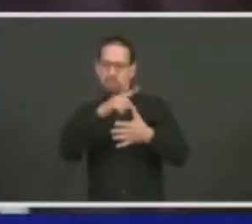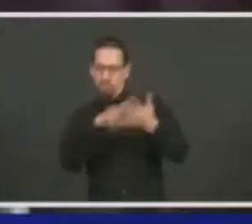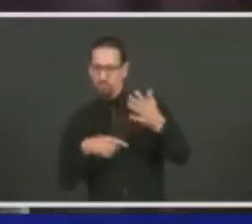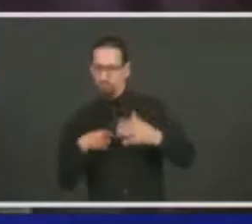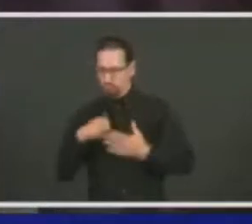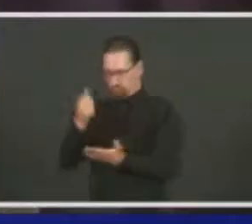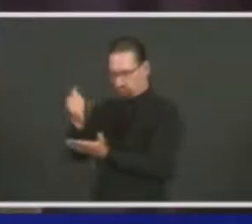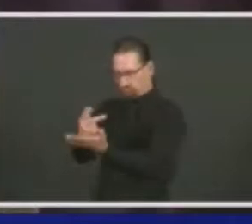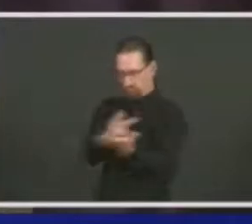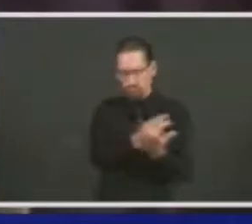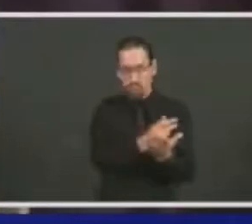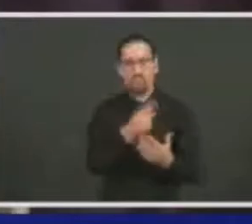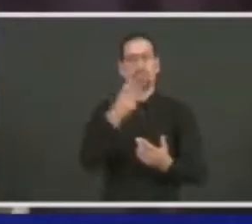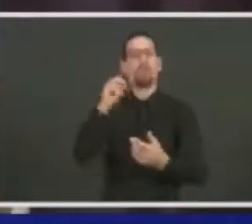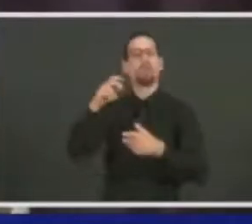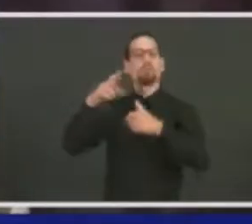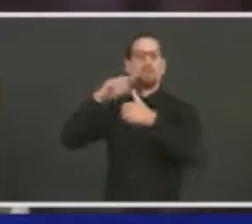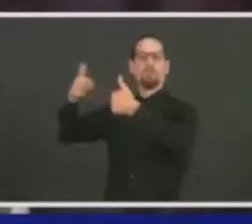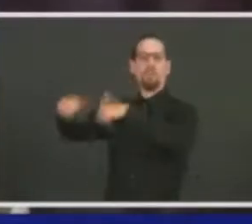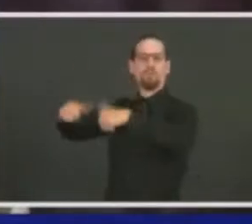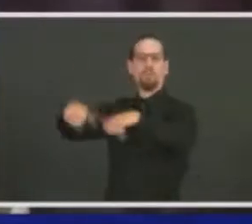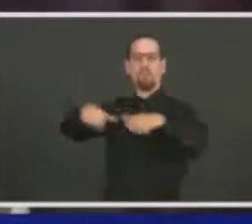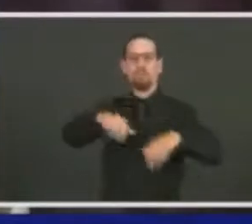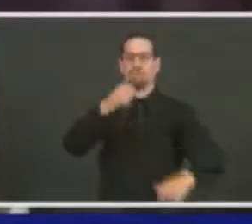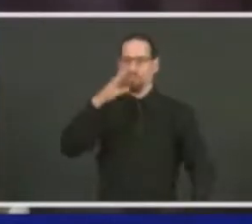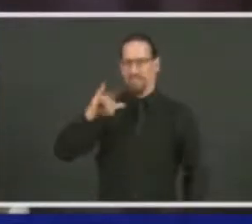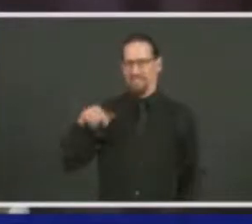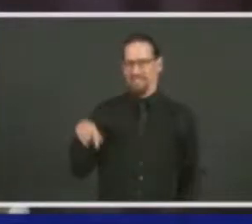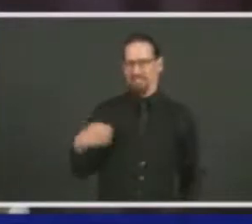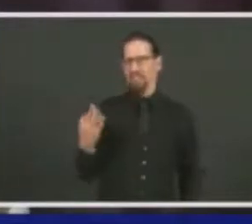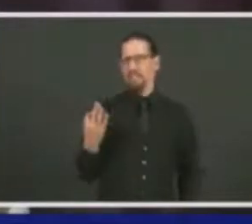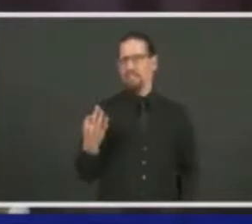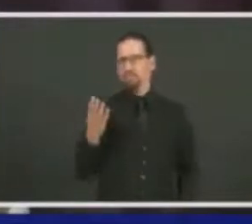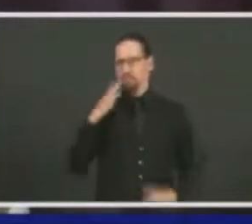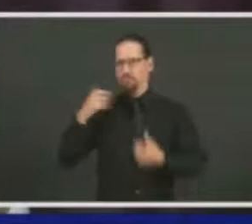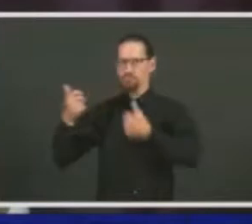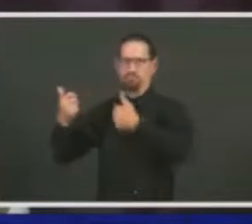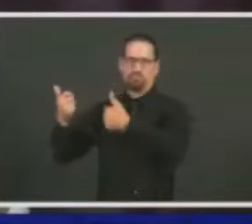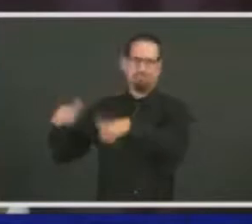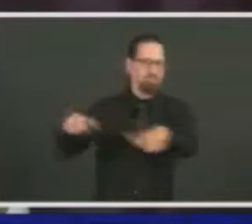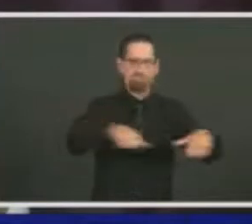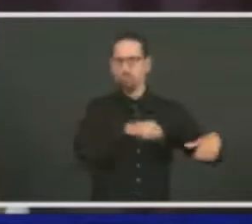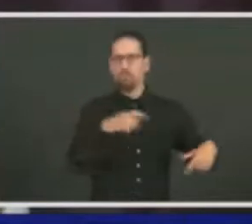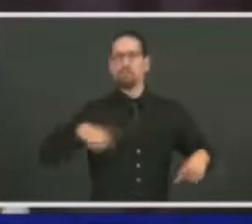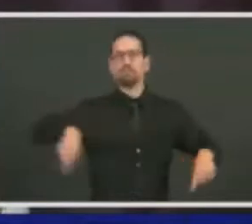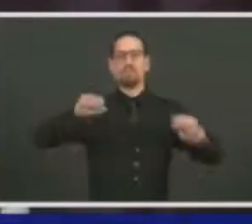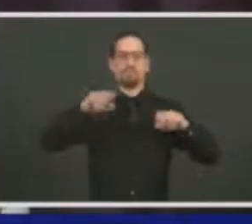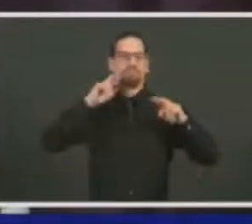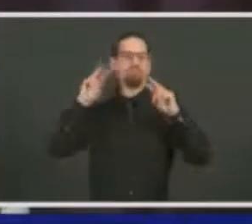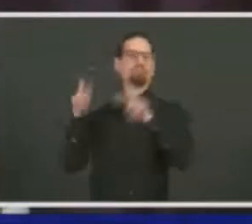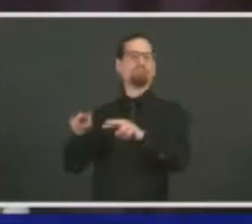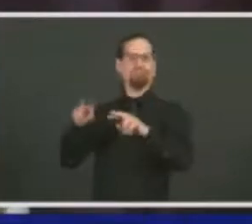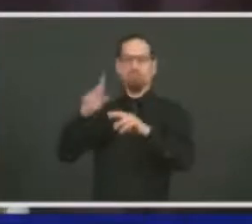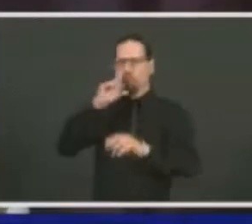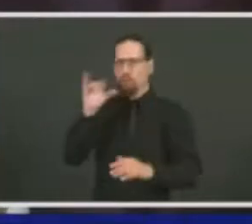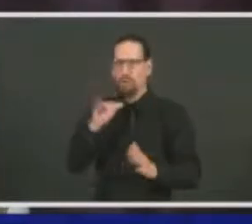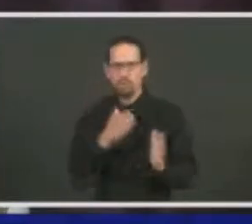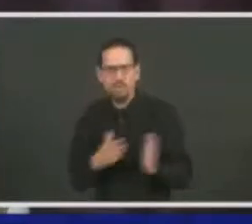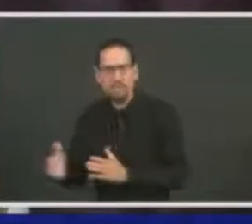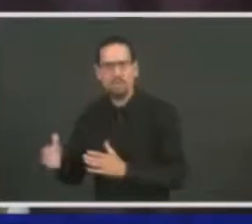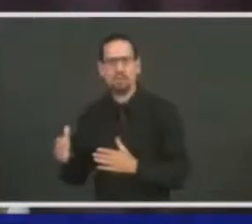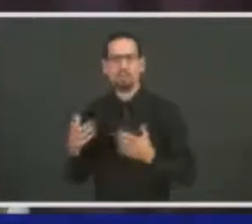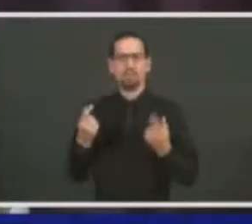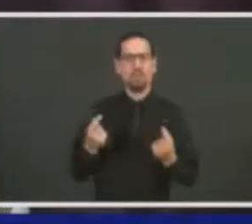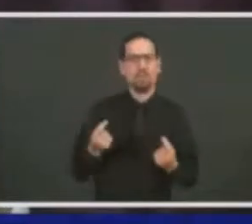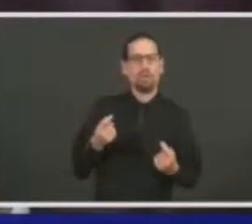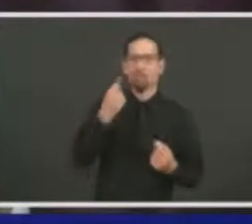share details of the plan, listen to the concerns of teachers, families, and students, and adjust the plans as they learn more.